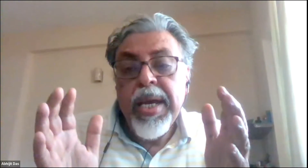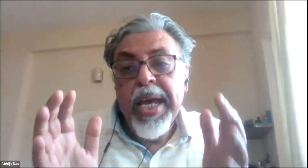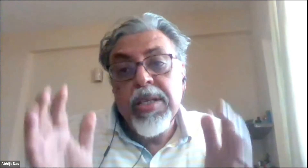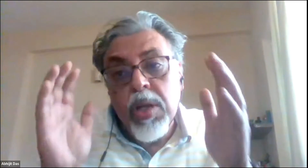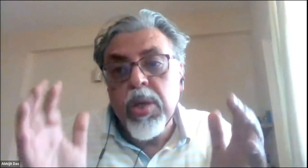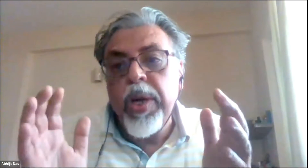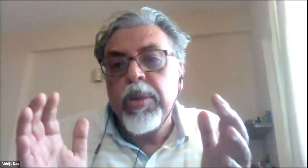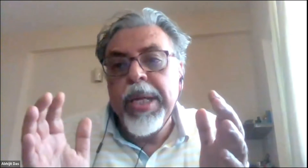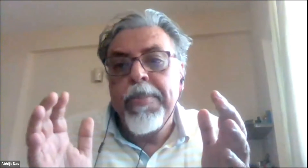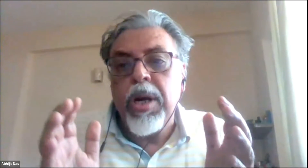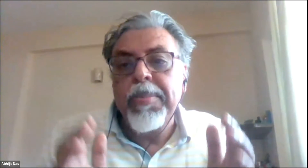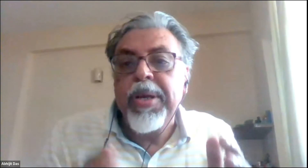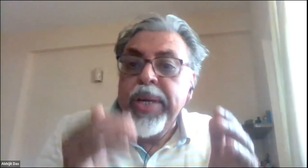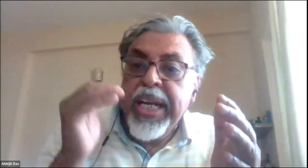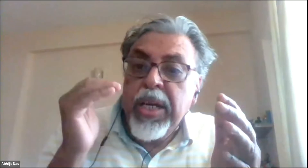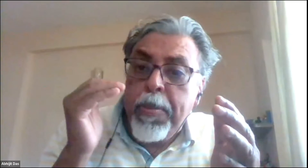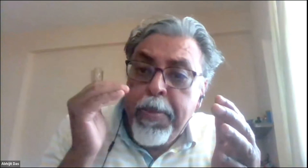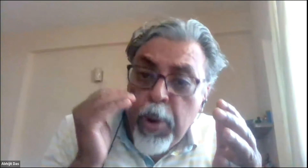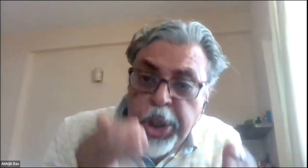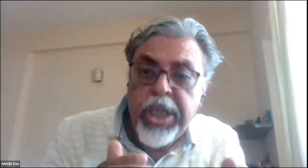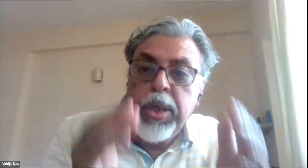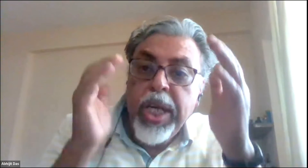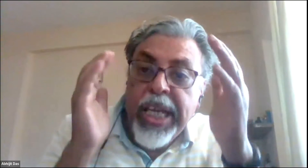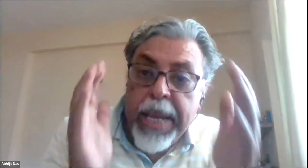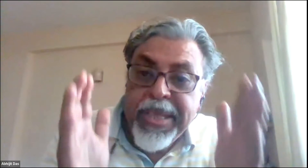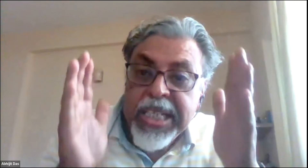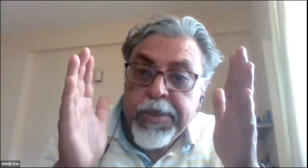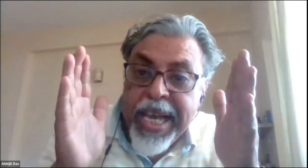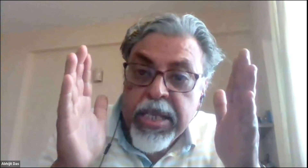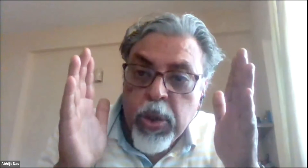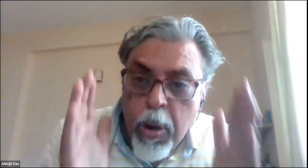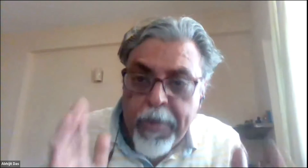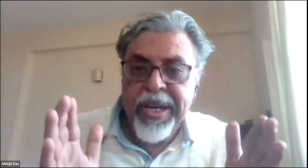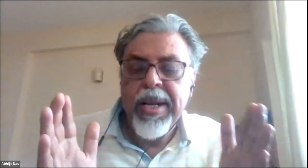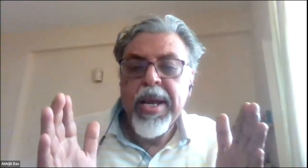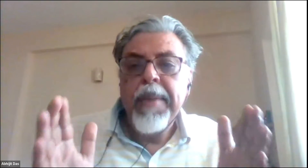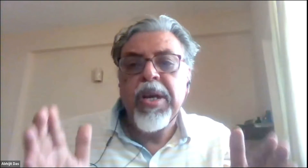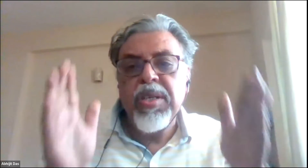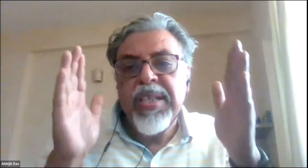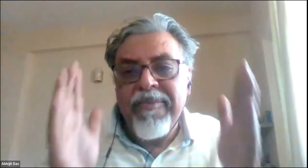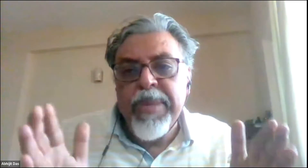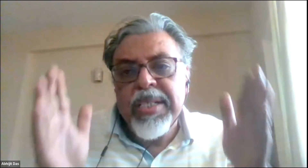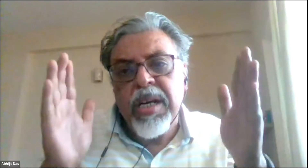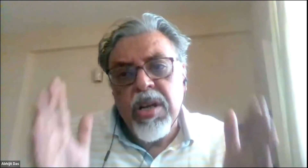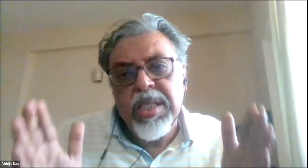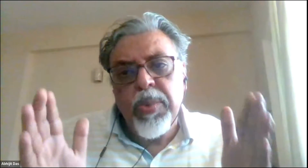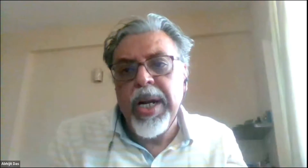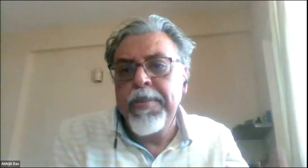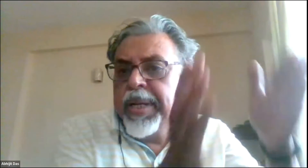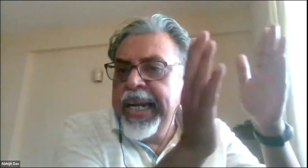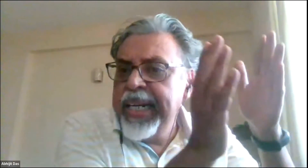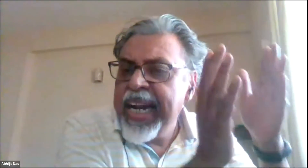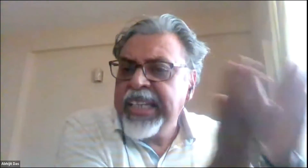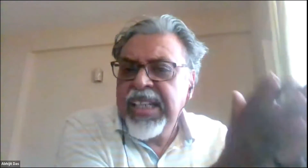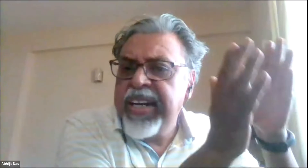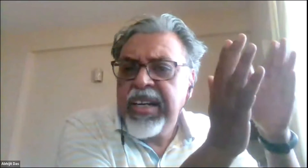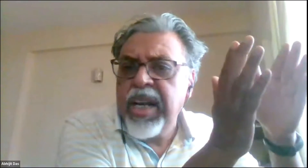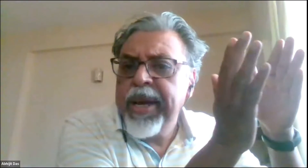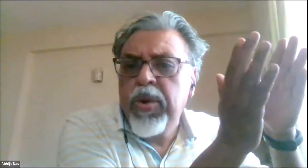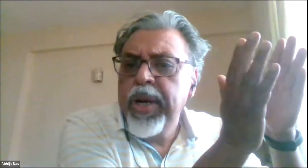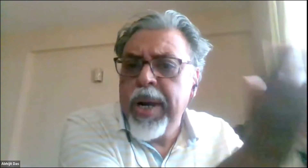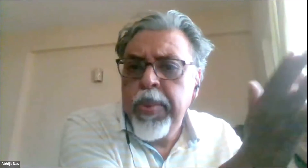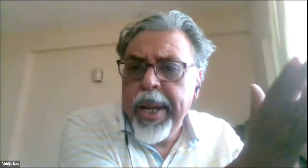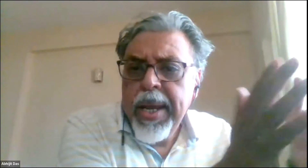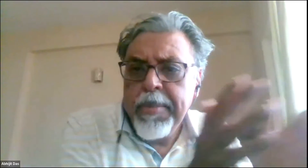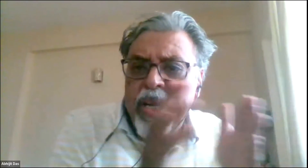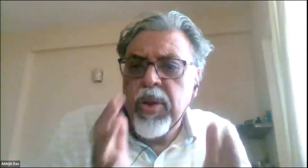rhetoric is also going to be important, because we need to push to keep the space open, because governments across the world, international rhetoric